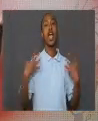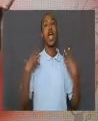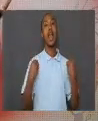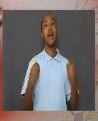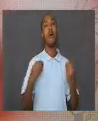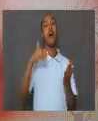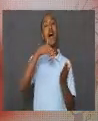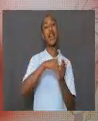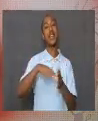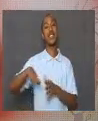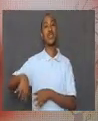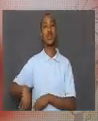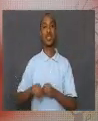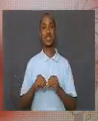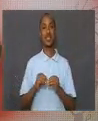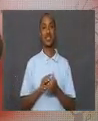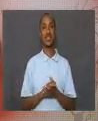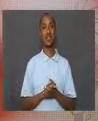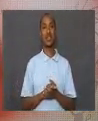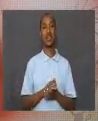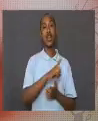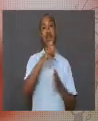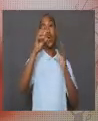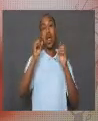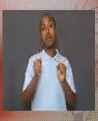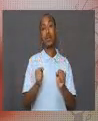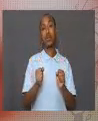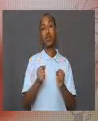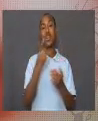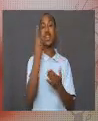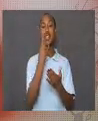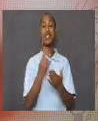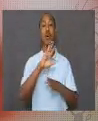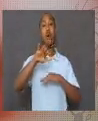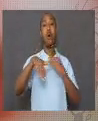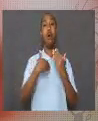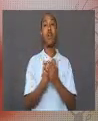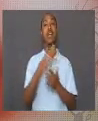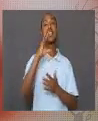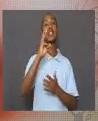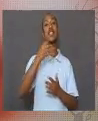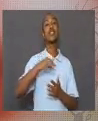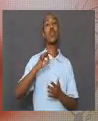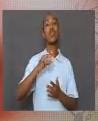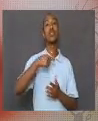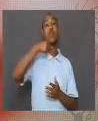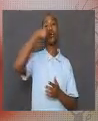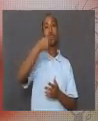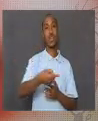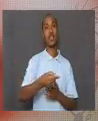Hello again, students. Were you able to list all 6 of the